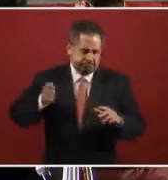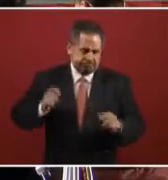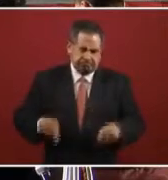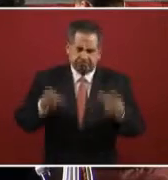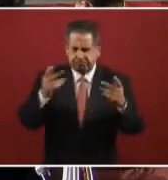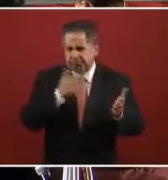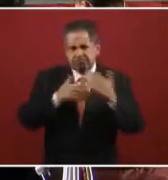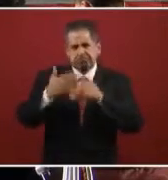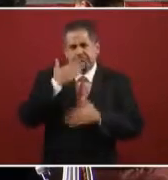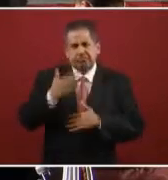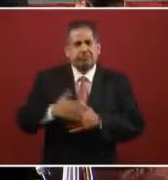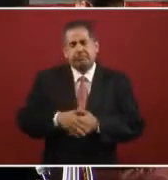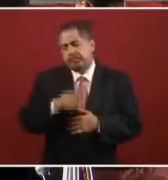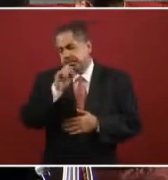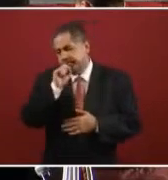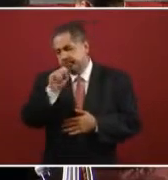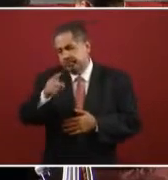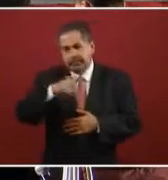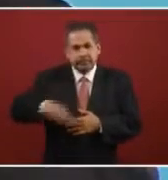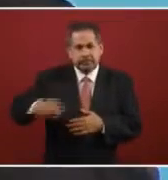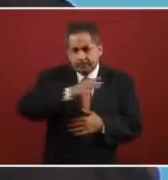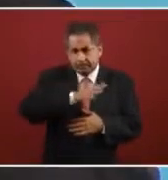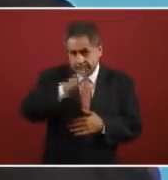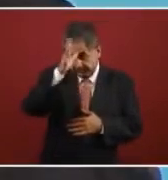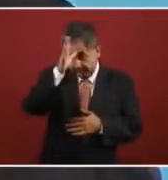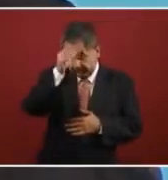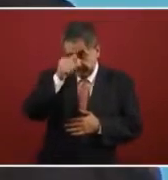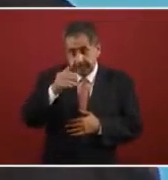As we said, it was a